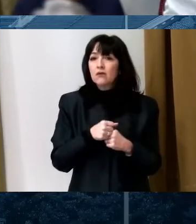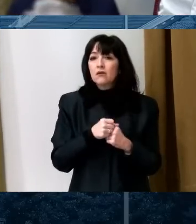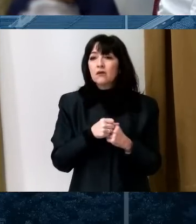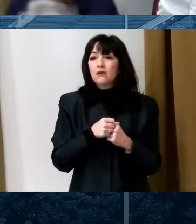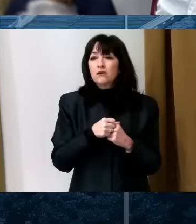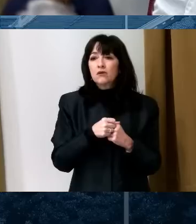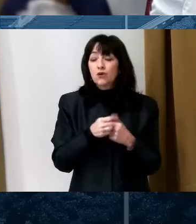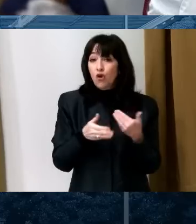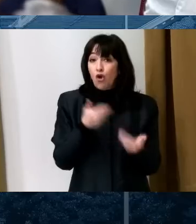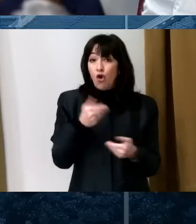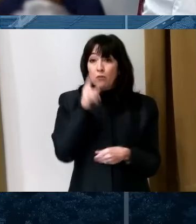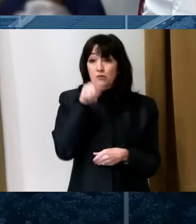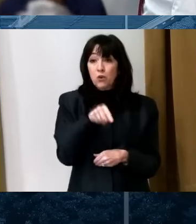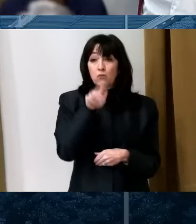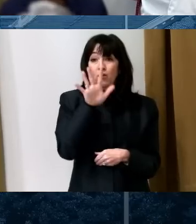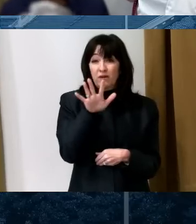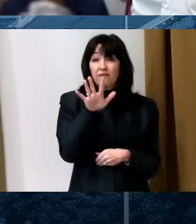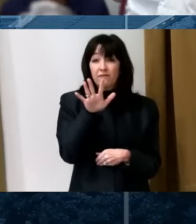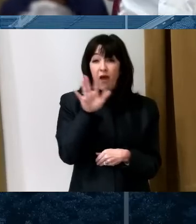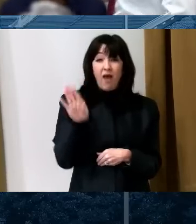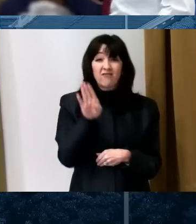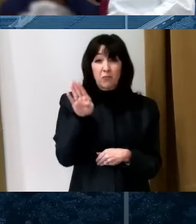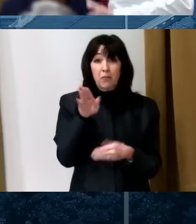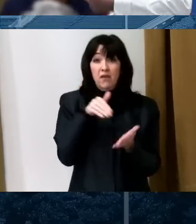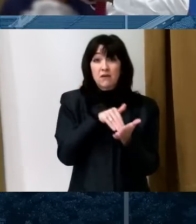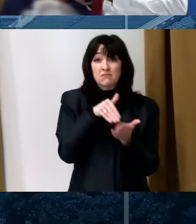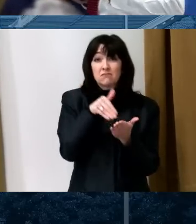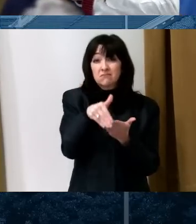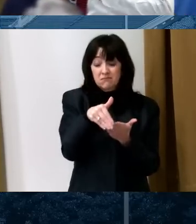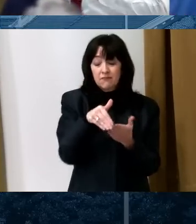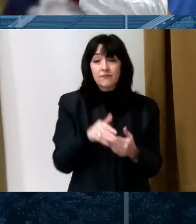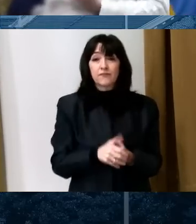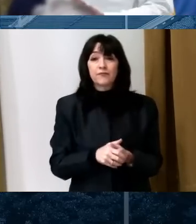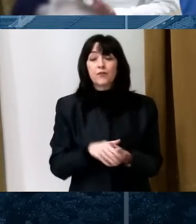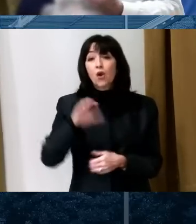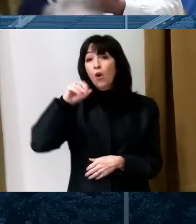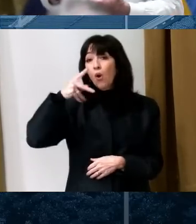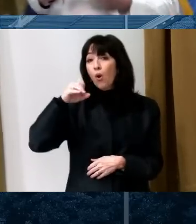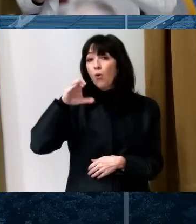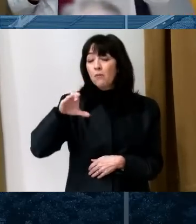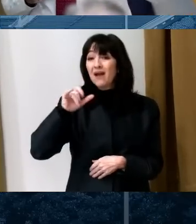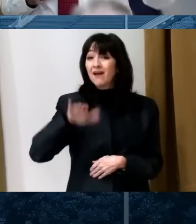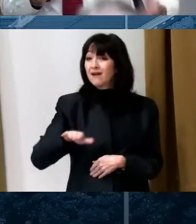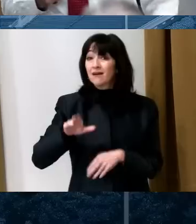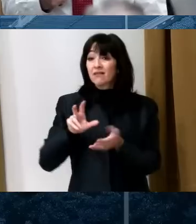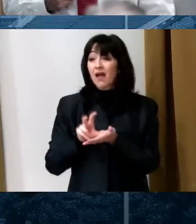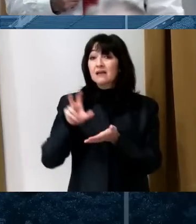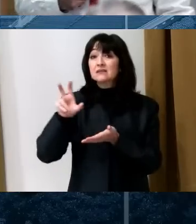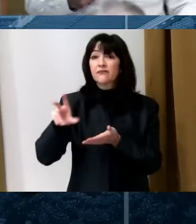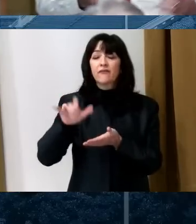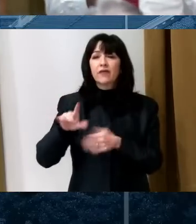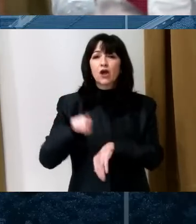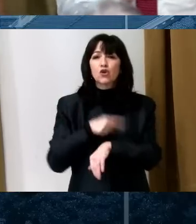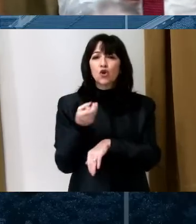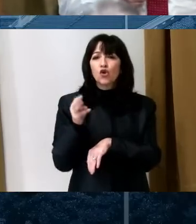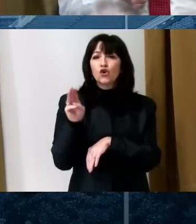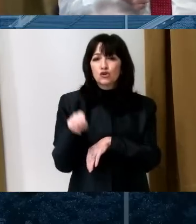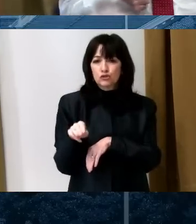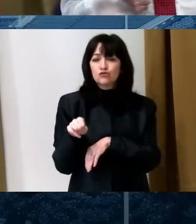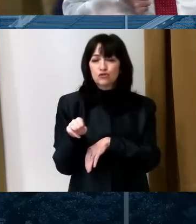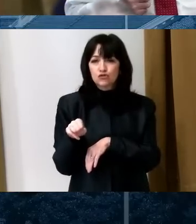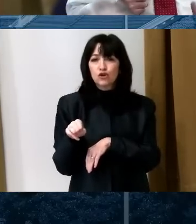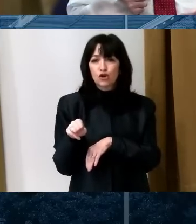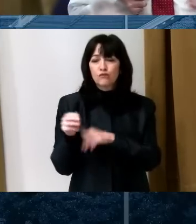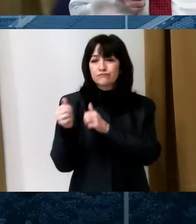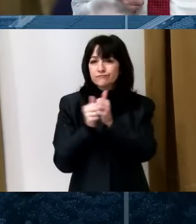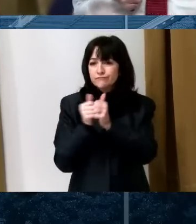almost $1.5 billion. OPEB, that's our investment in our long-term liabilities. You've probably heard a lot about